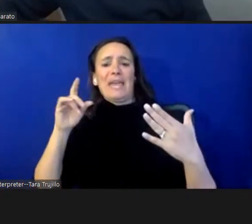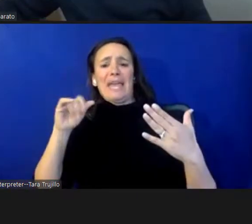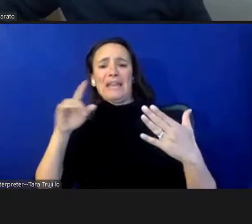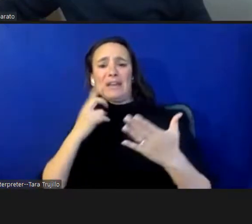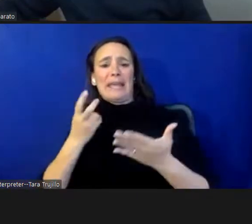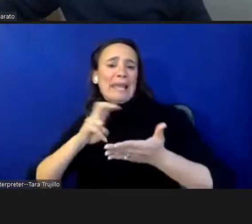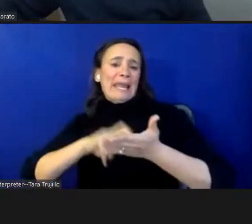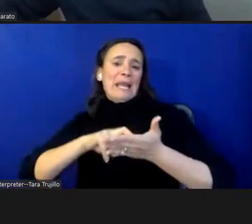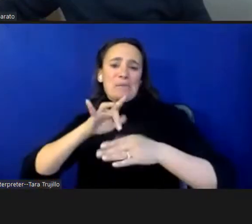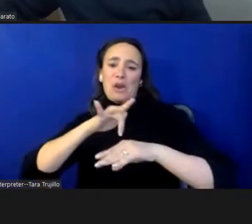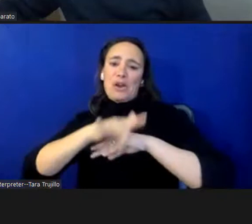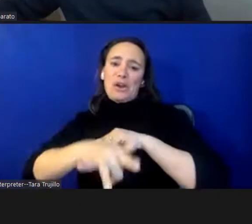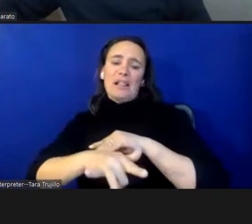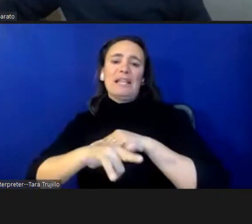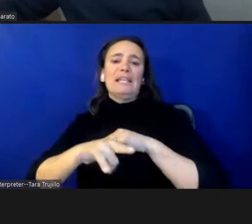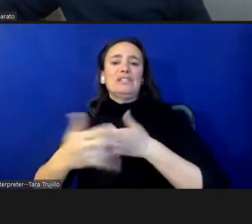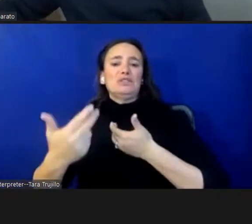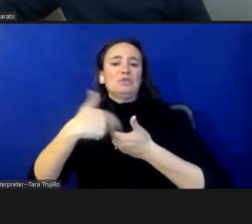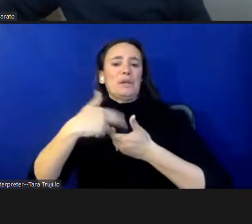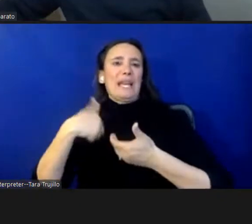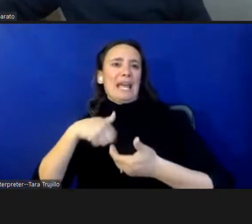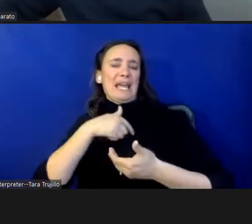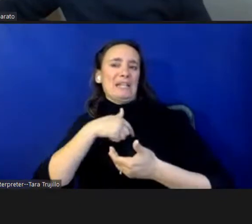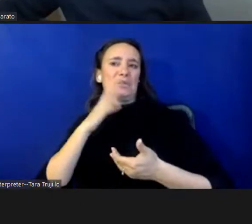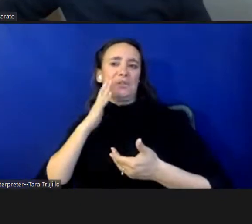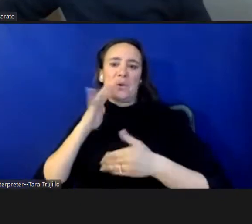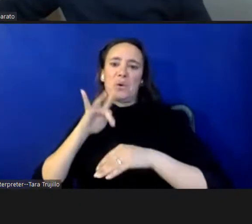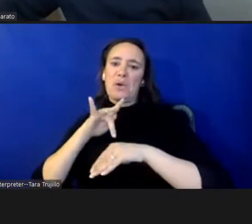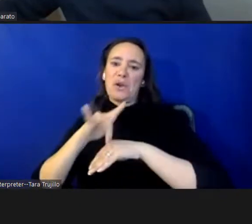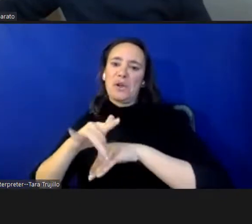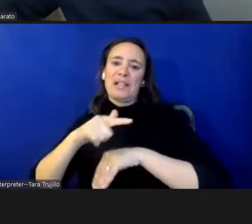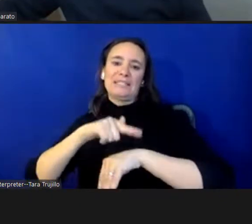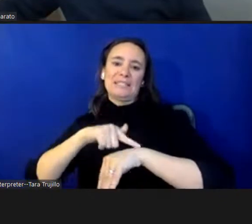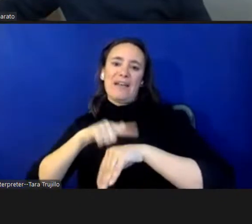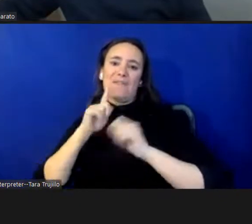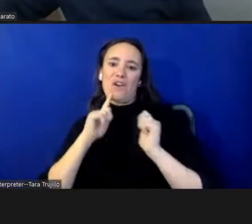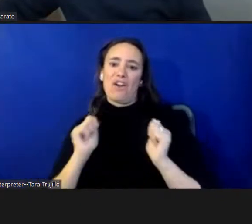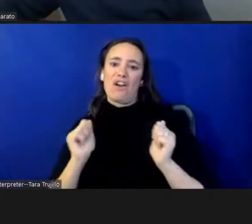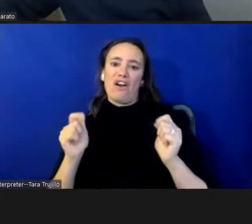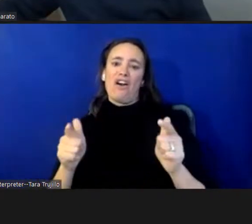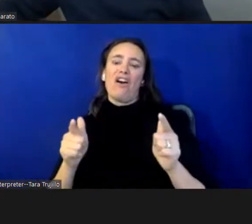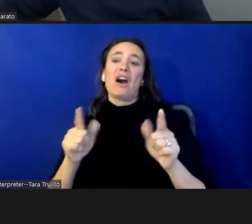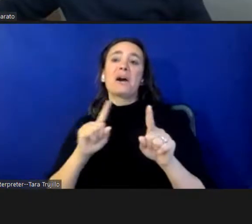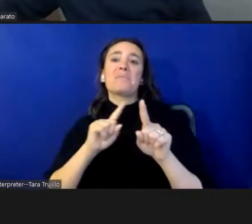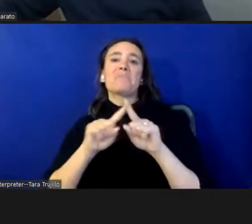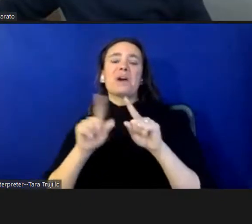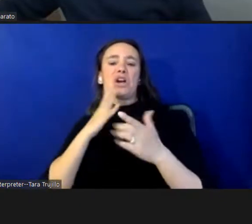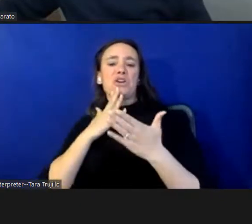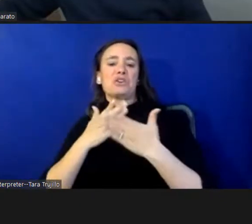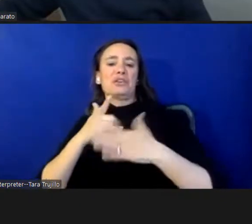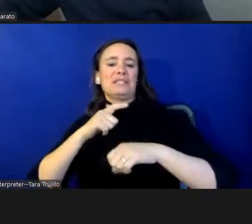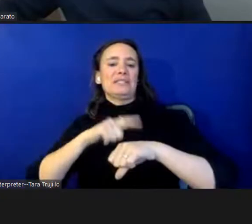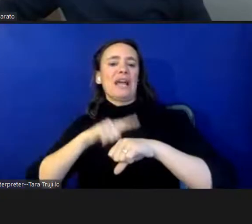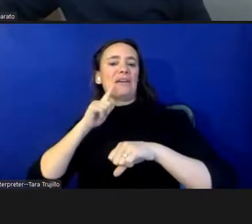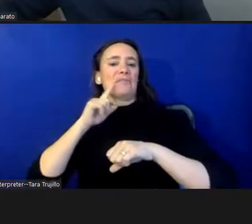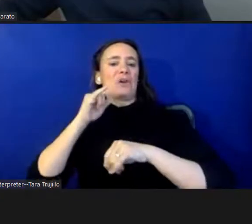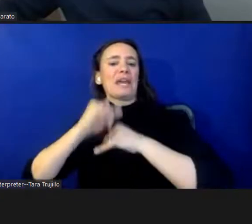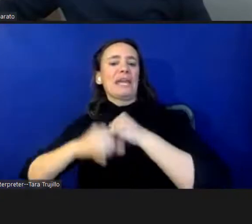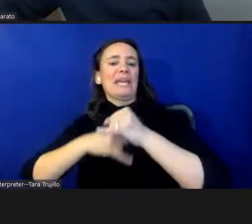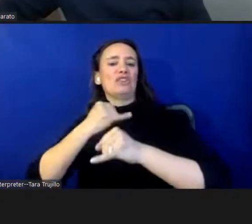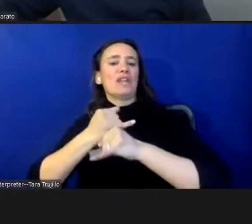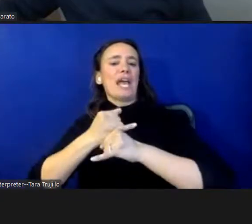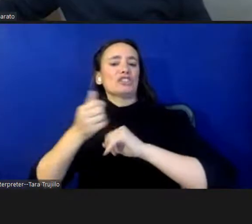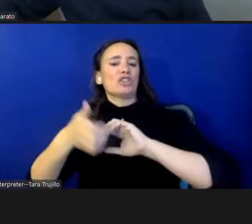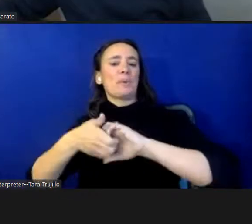with us. We know this is very early time for everyone, but it's also a good time for our international partners to be able to join